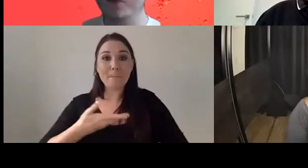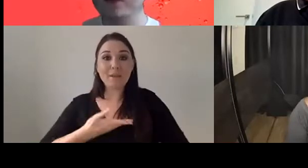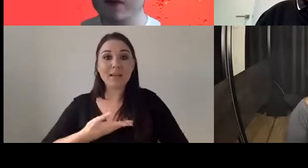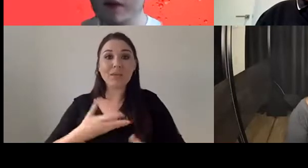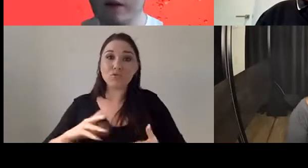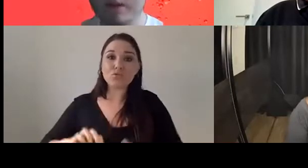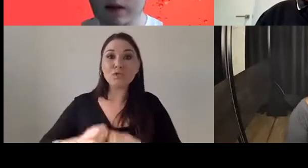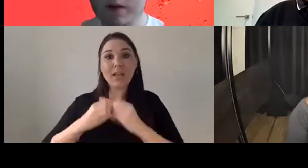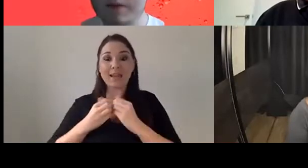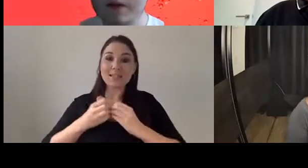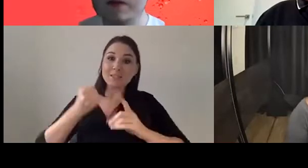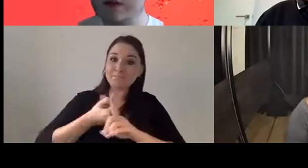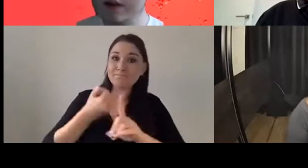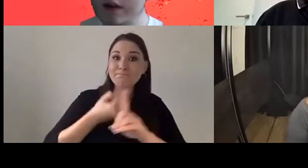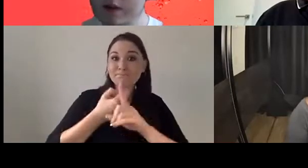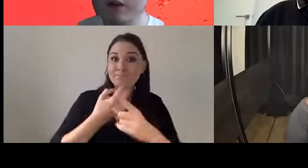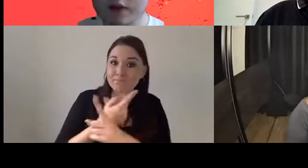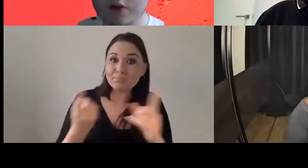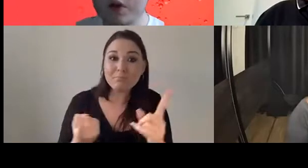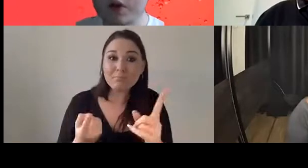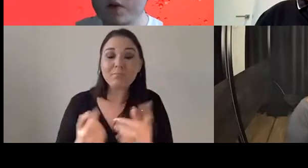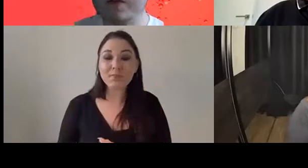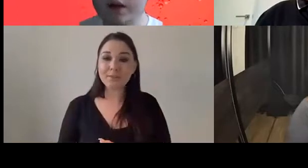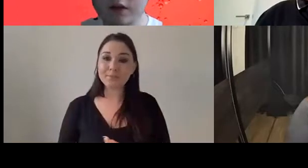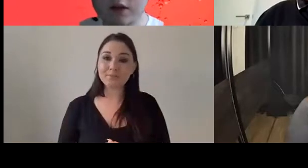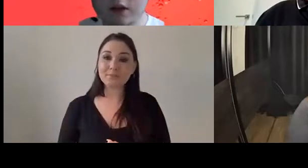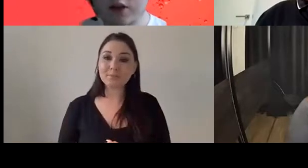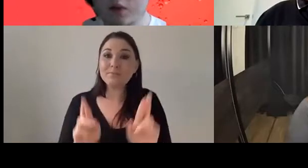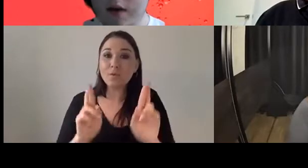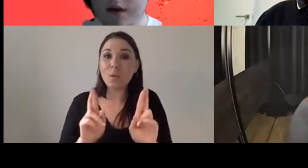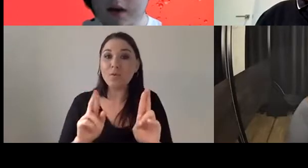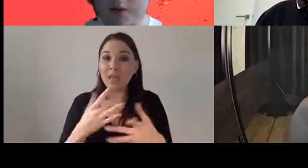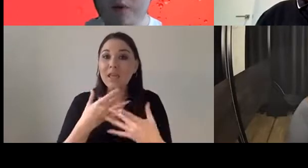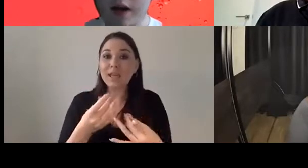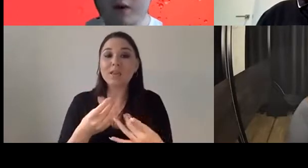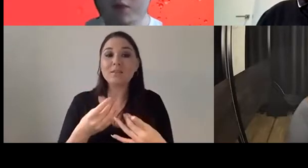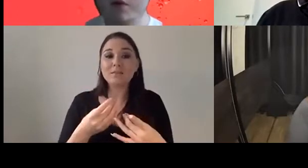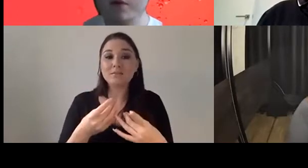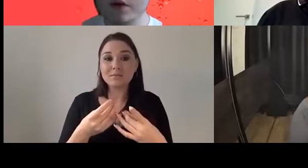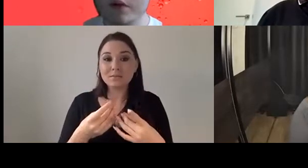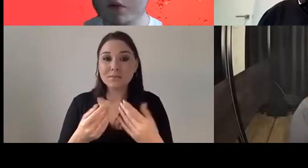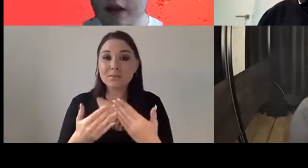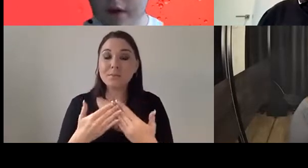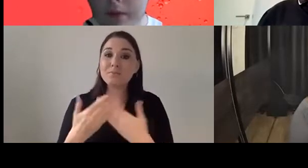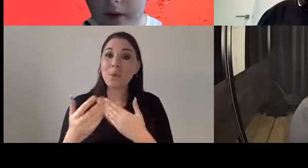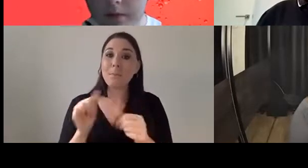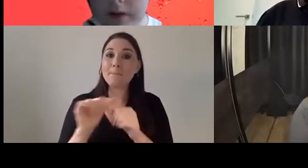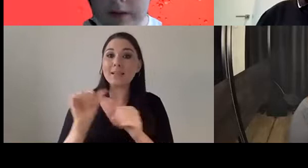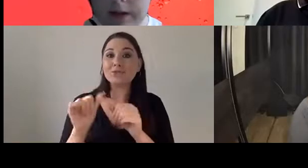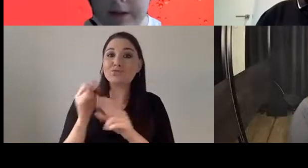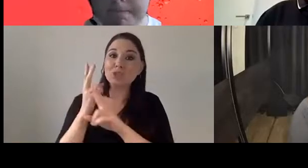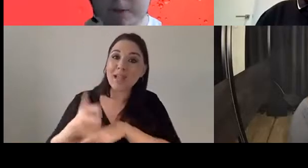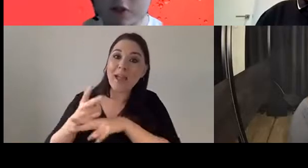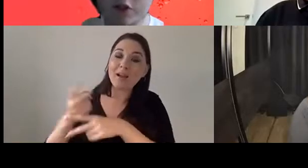a bit of noise around that, and see where that sort of gets you, and hopefully you'll have more of an outcome, or sort of more care from there.